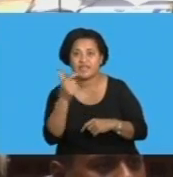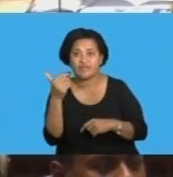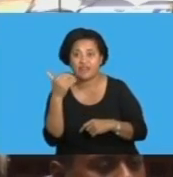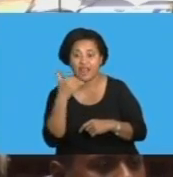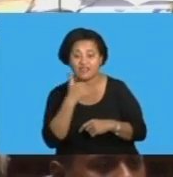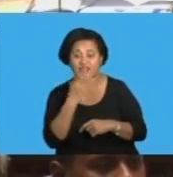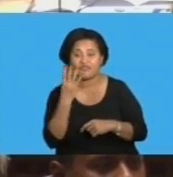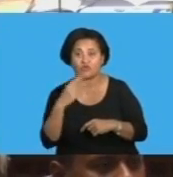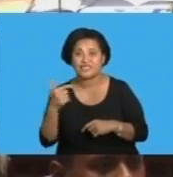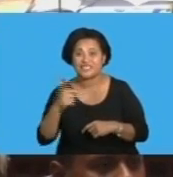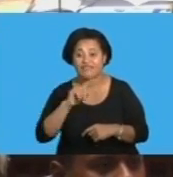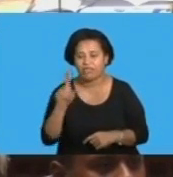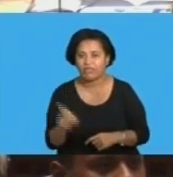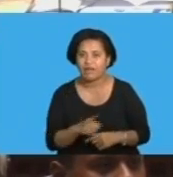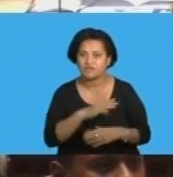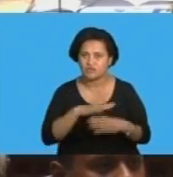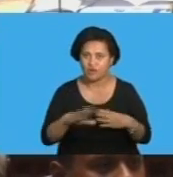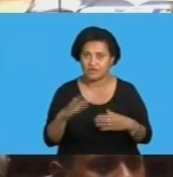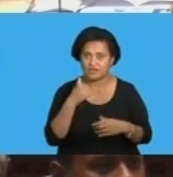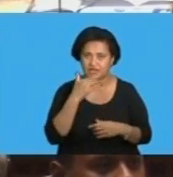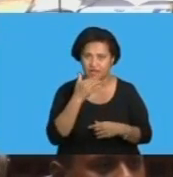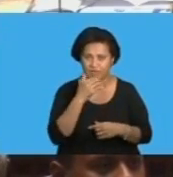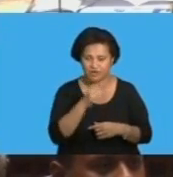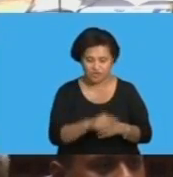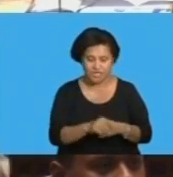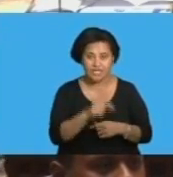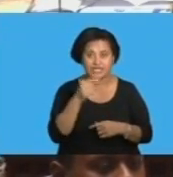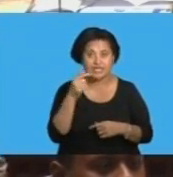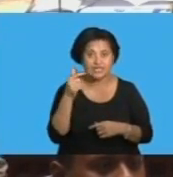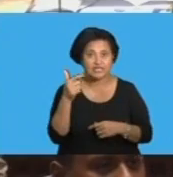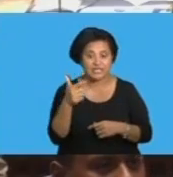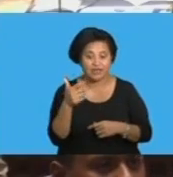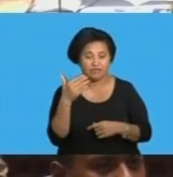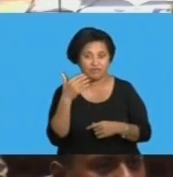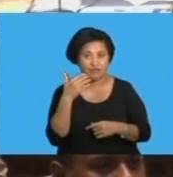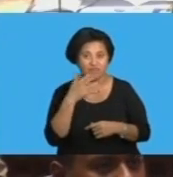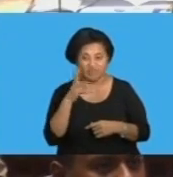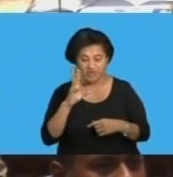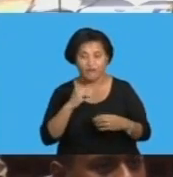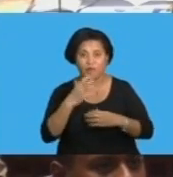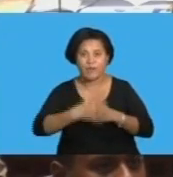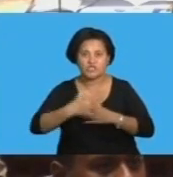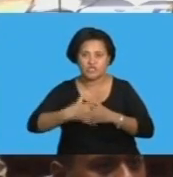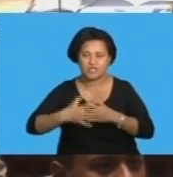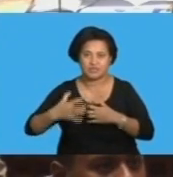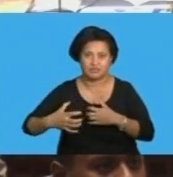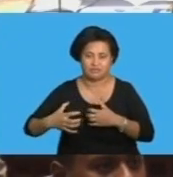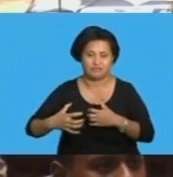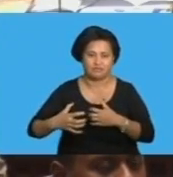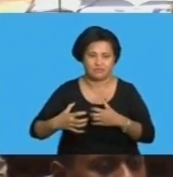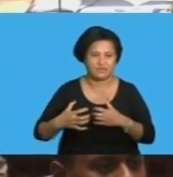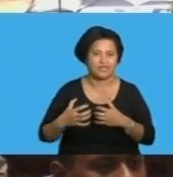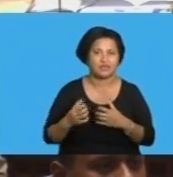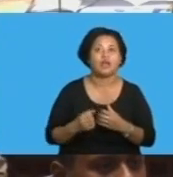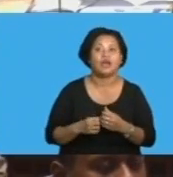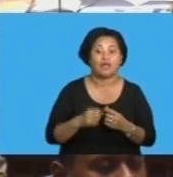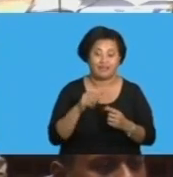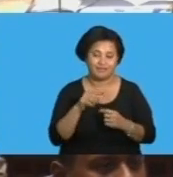$747,000. This includes 7,753 hours of machinery, and it